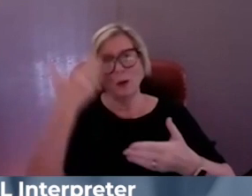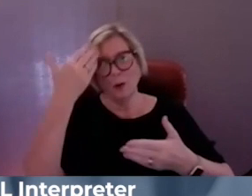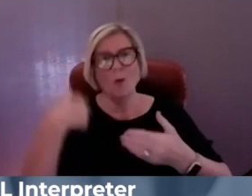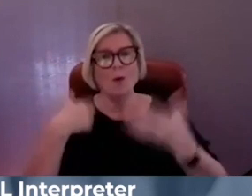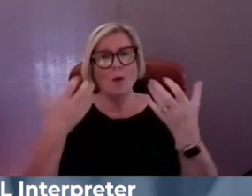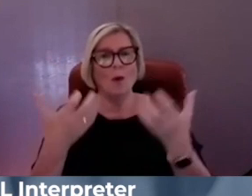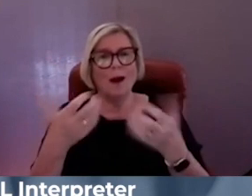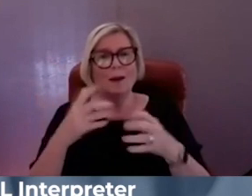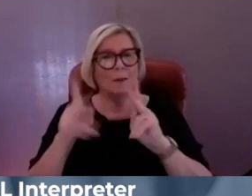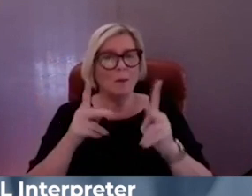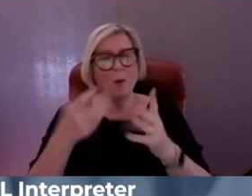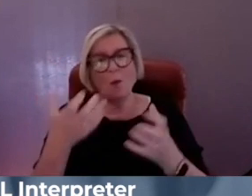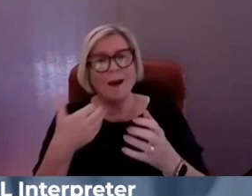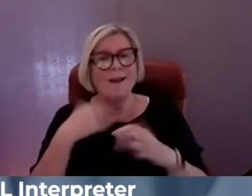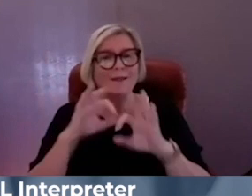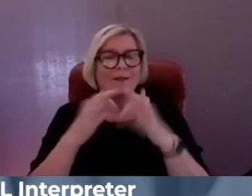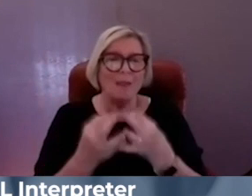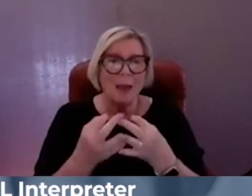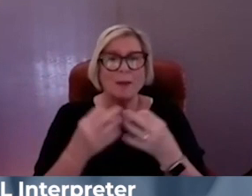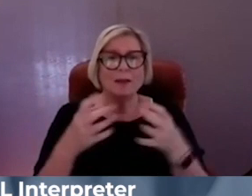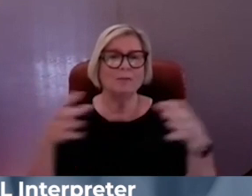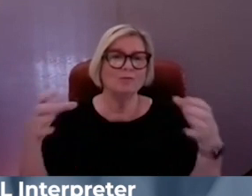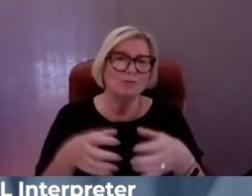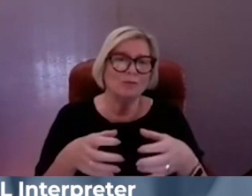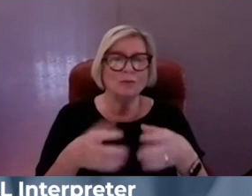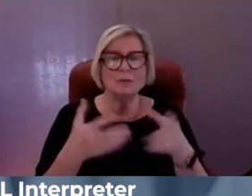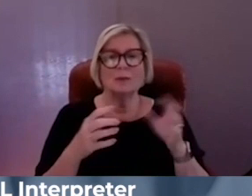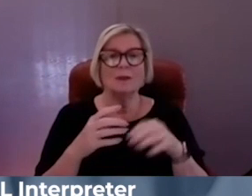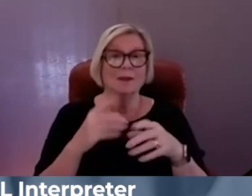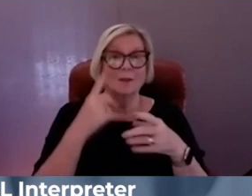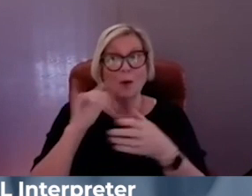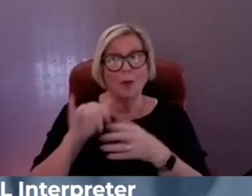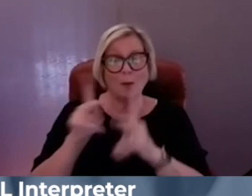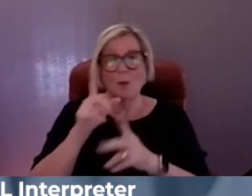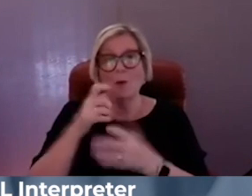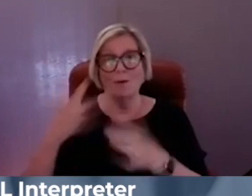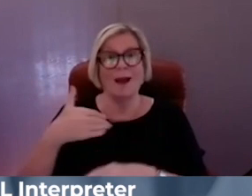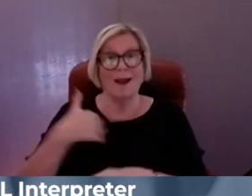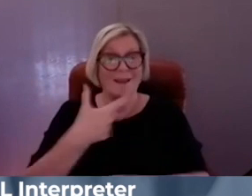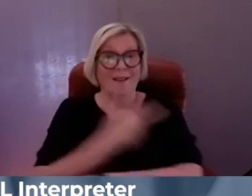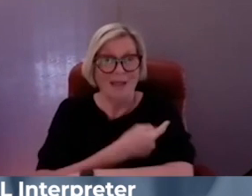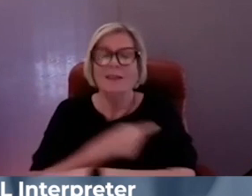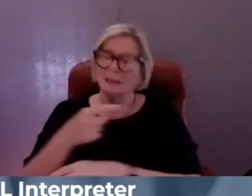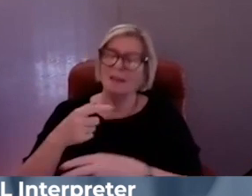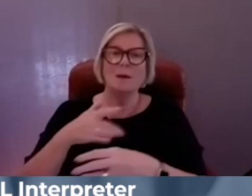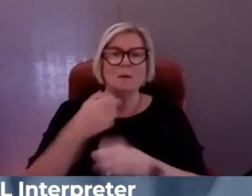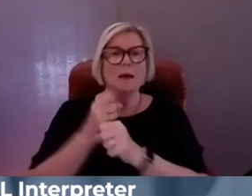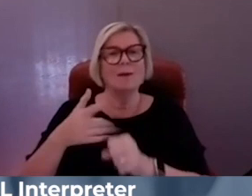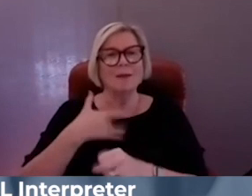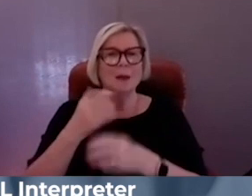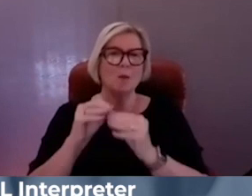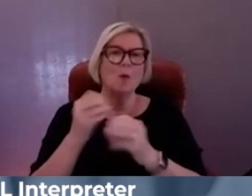an opportunity for small gatherings. For those who are vaccinated, that definitely allows that reassurance that you have that safety measure and